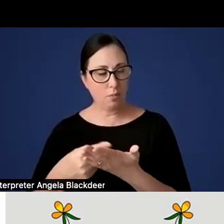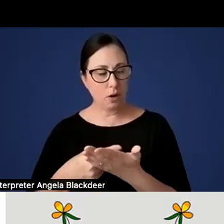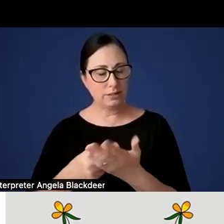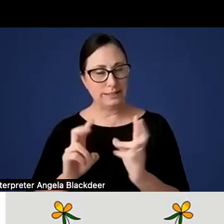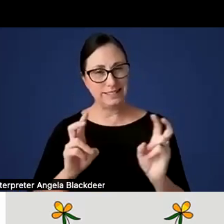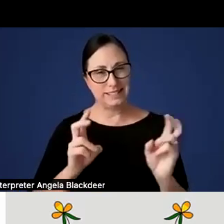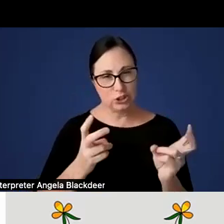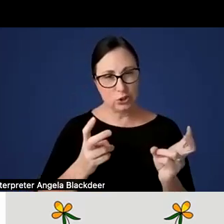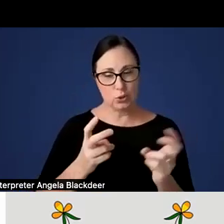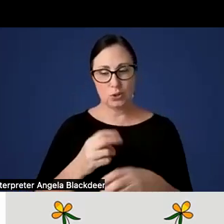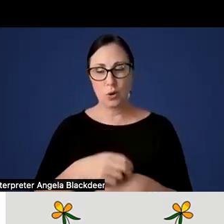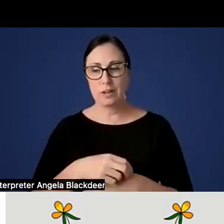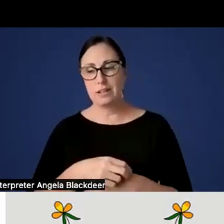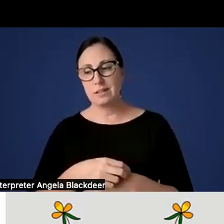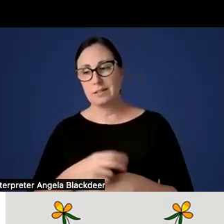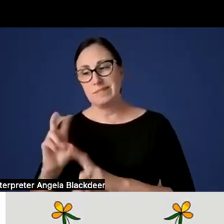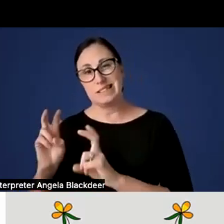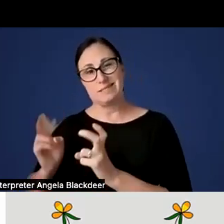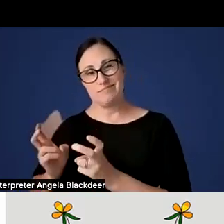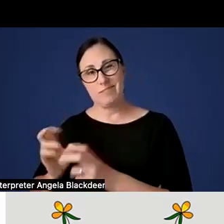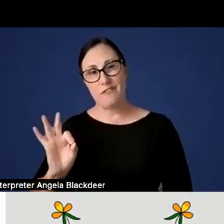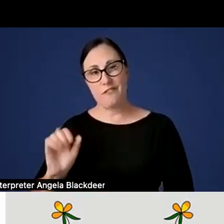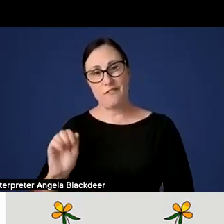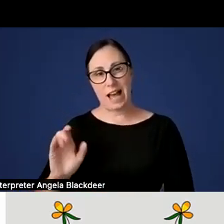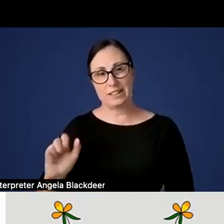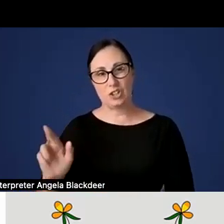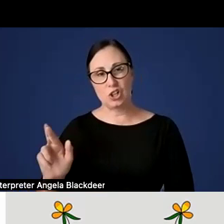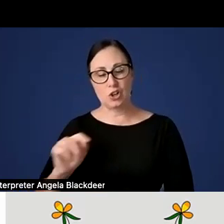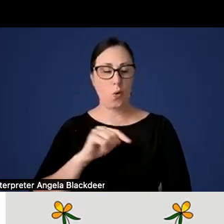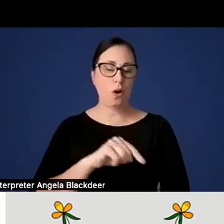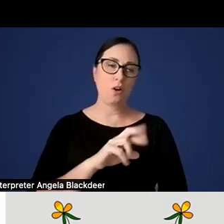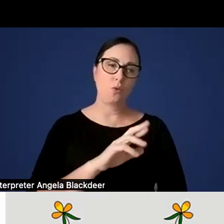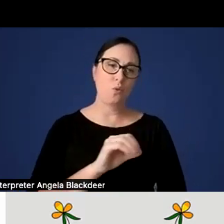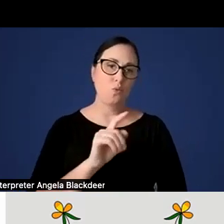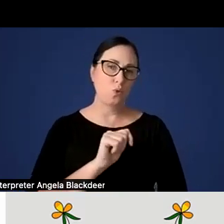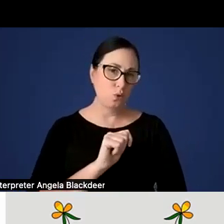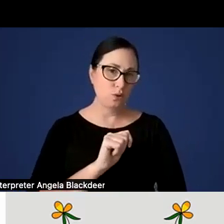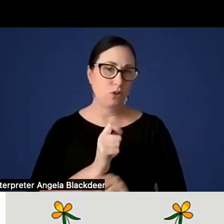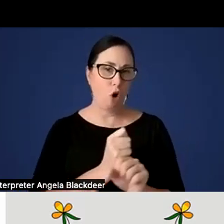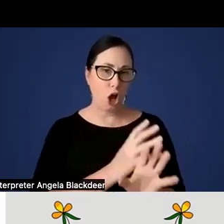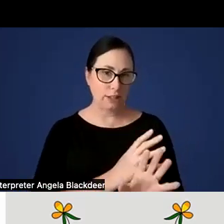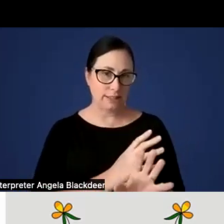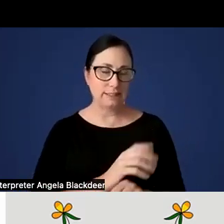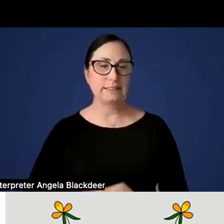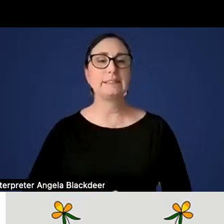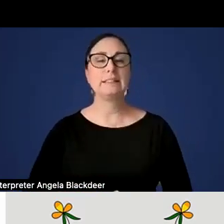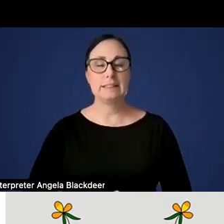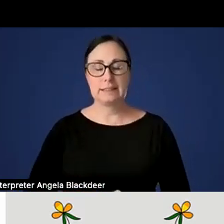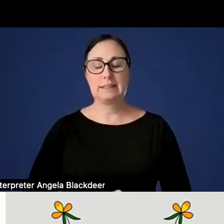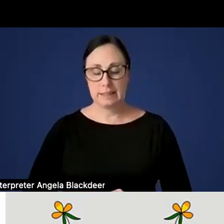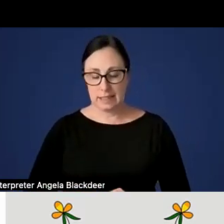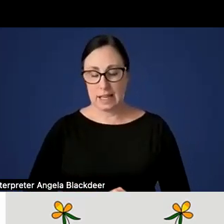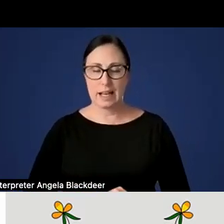root causes that forges community, that can bring us together instead